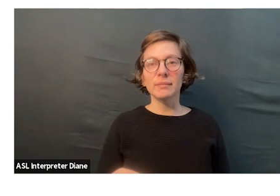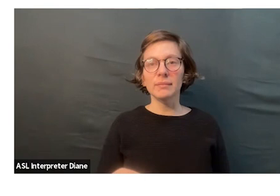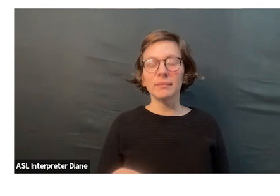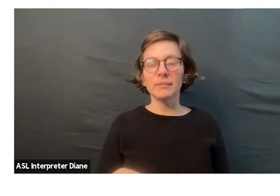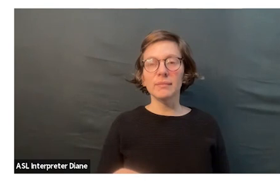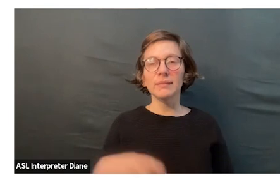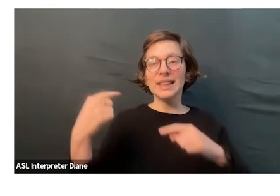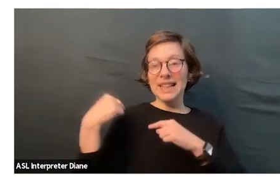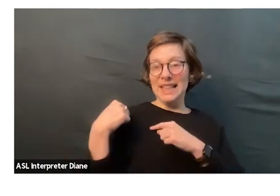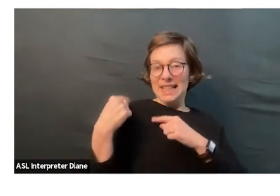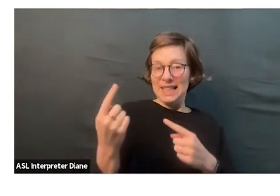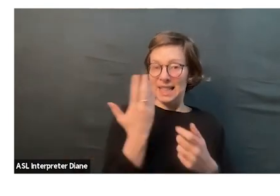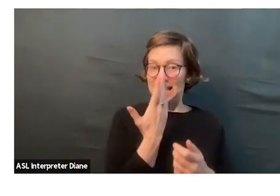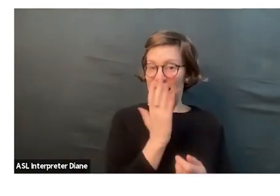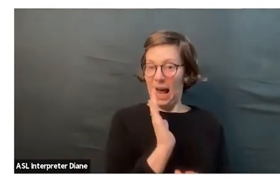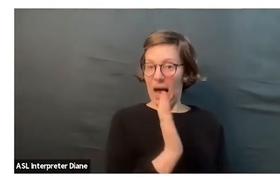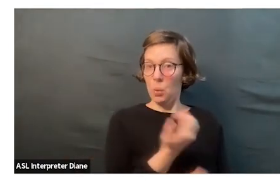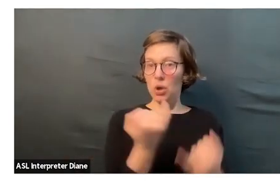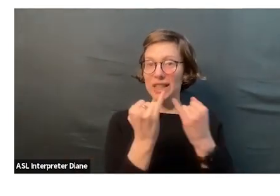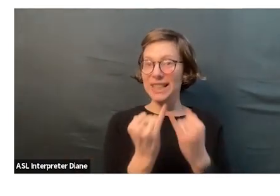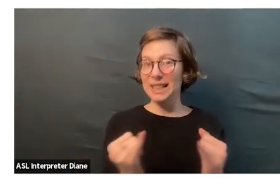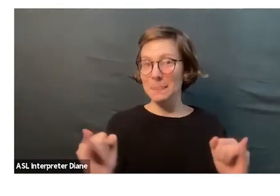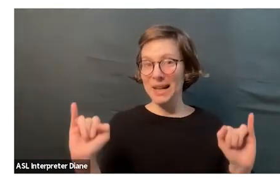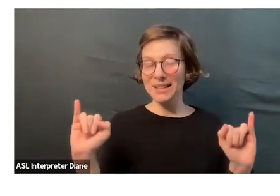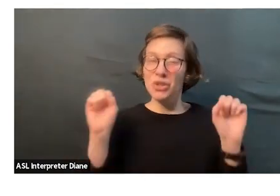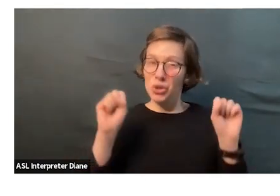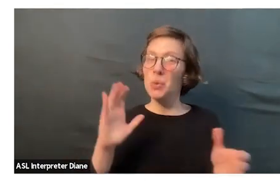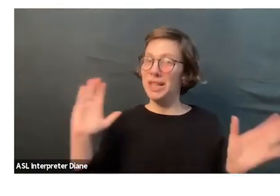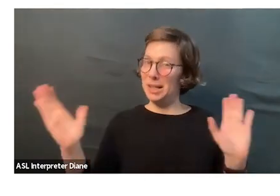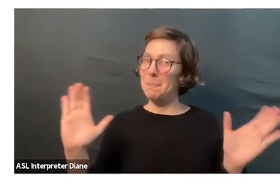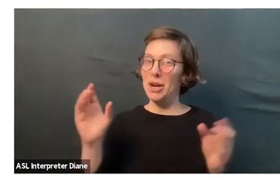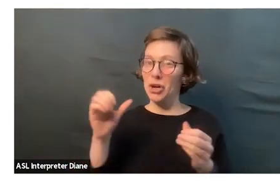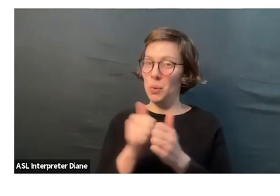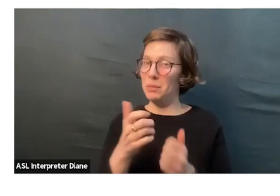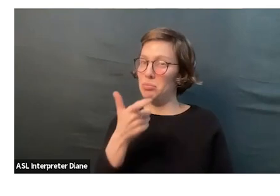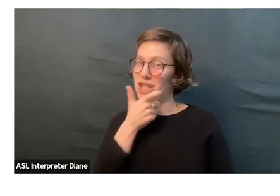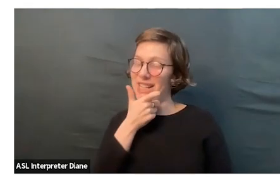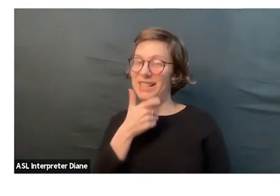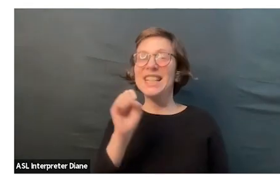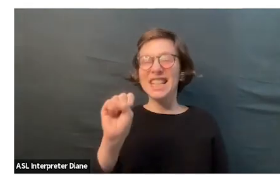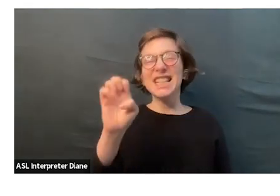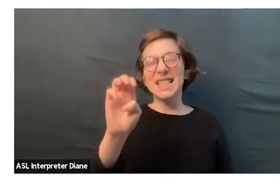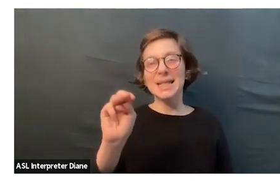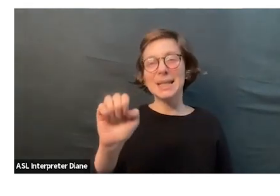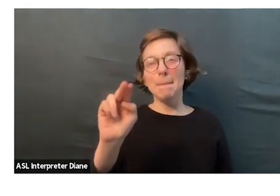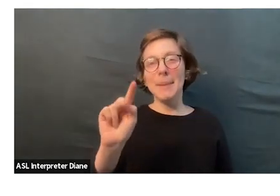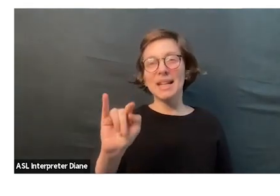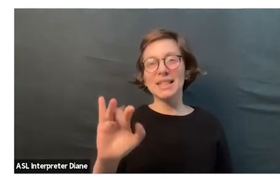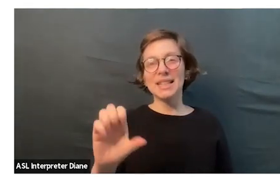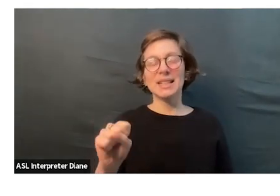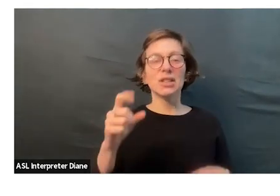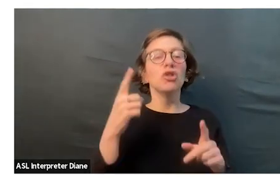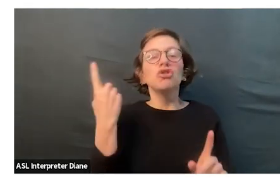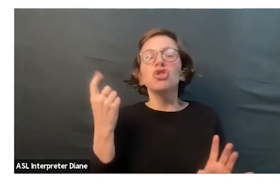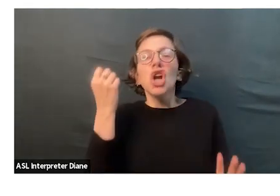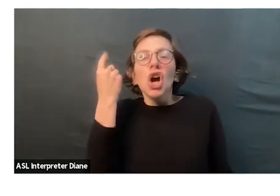about building an empire, or the empire state of mind, or this idea of having an empire. We even could, describe, a